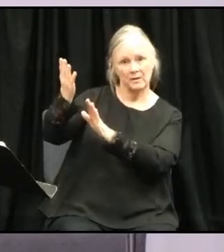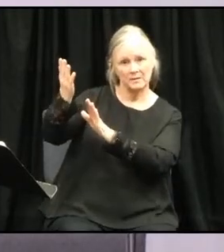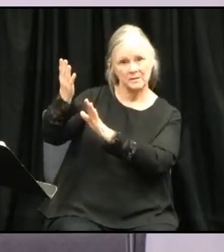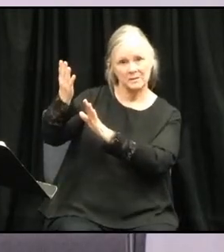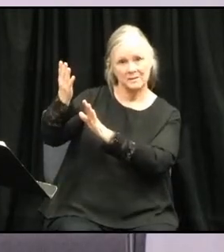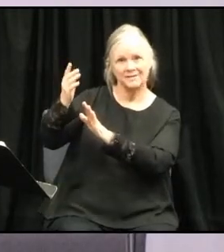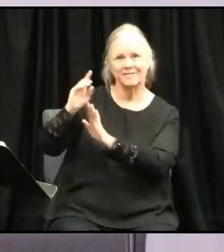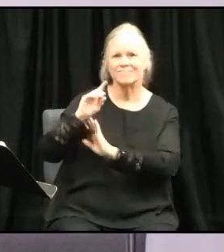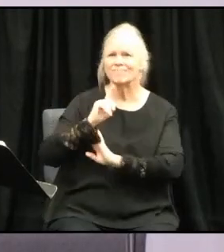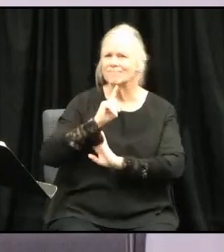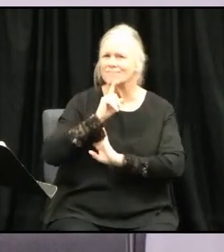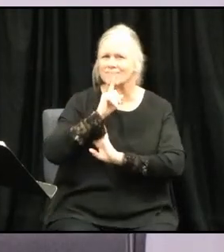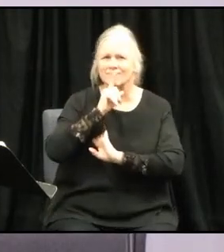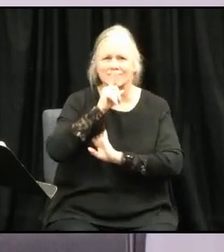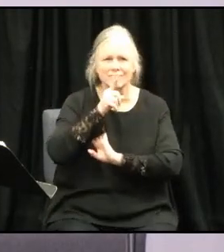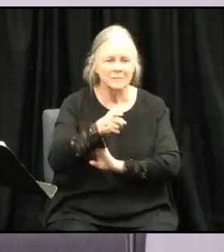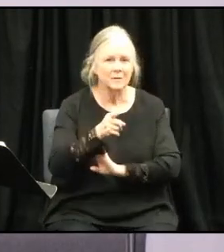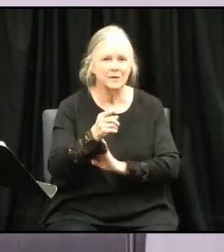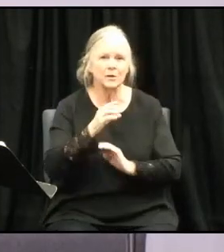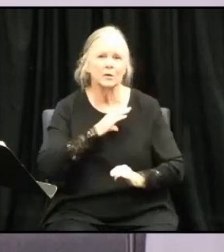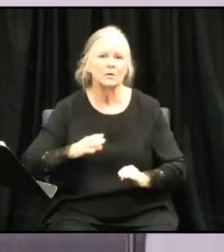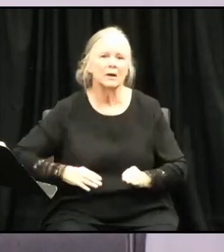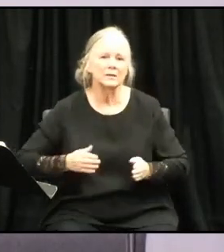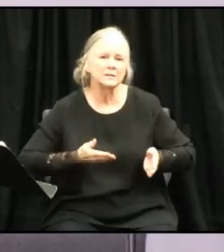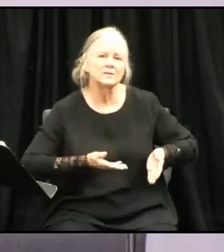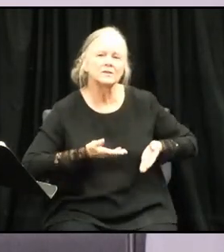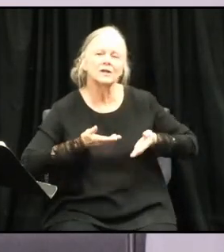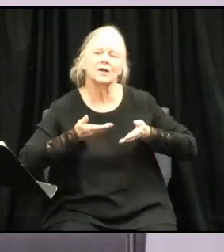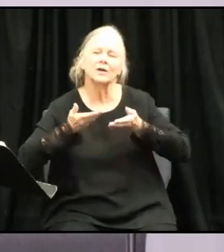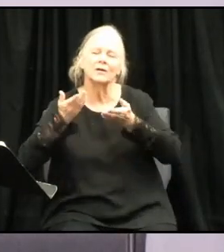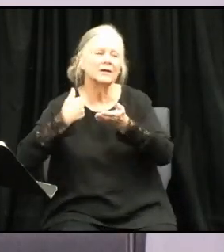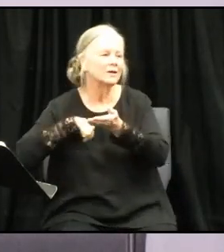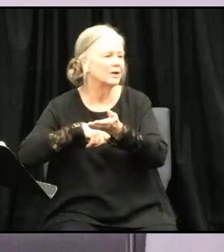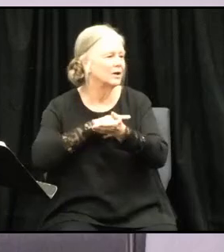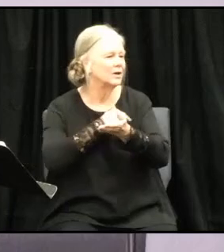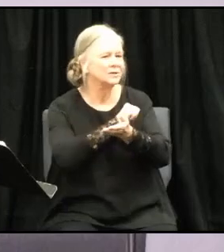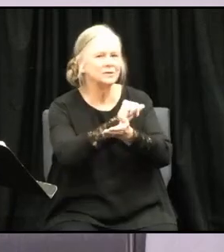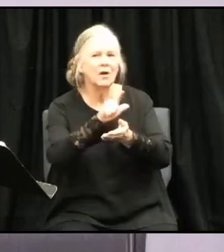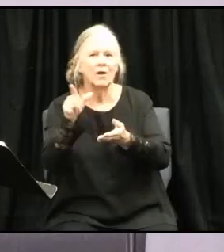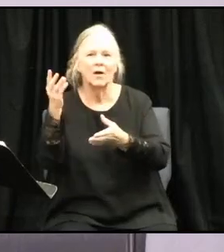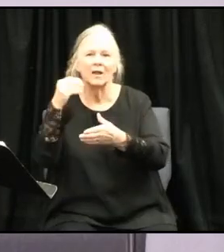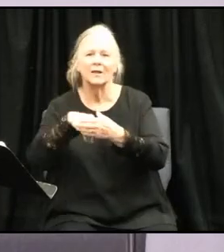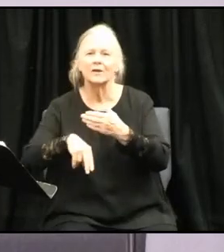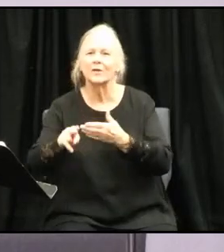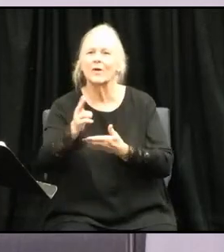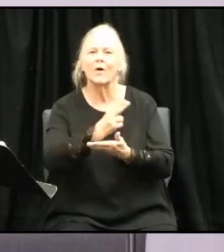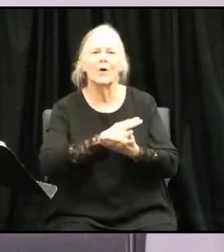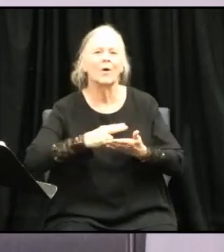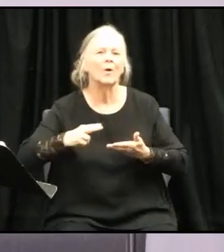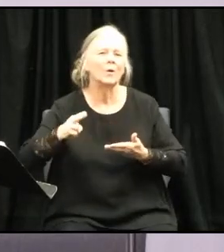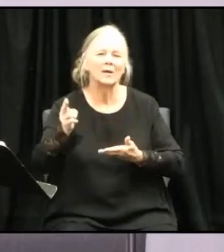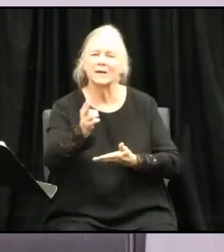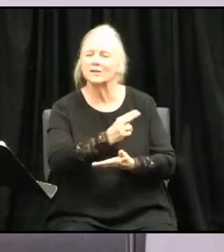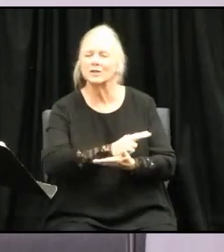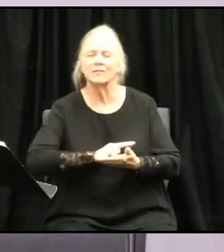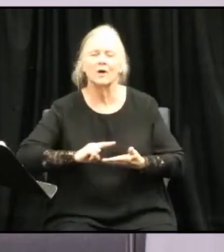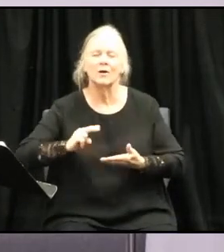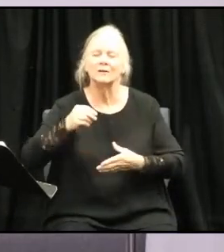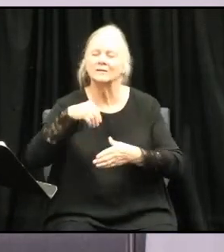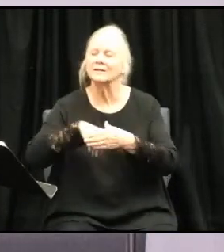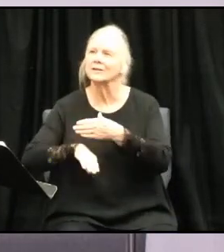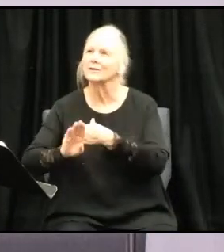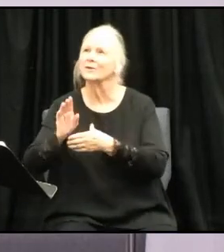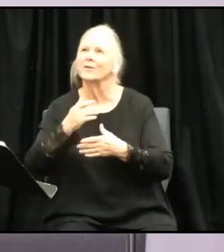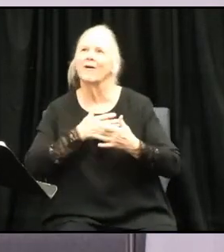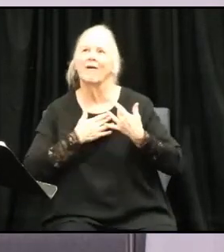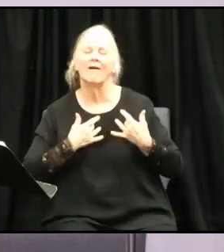has carried us all into the holiest of the holies, the heart of God, the heart of His presence, for